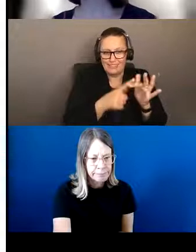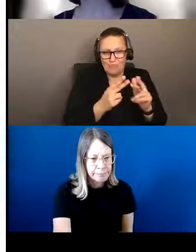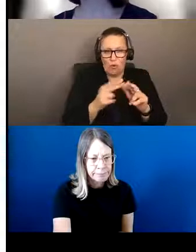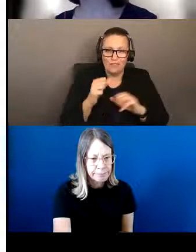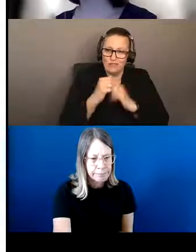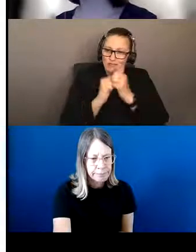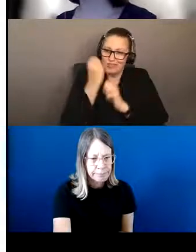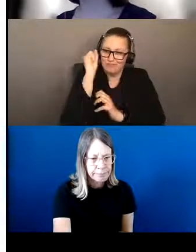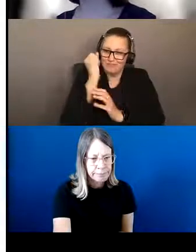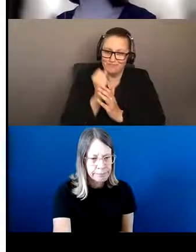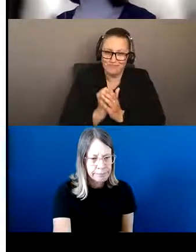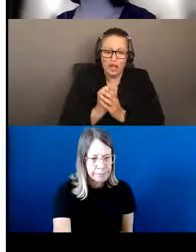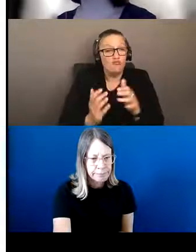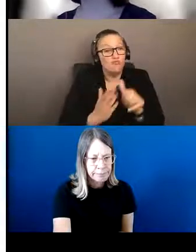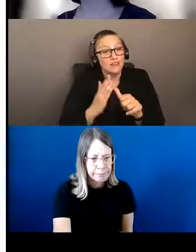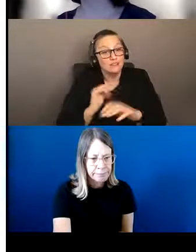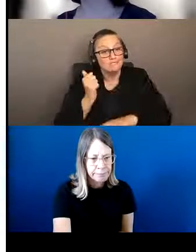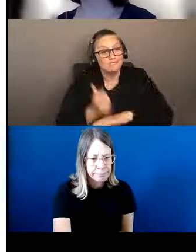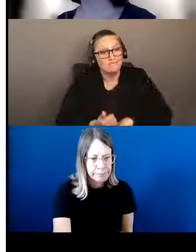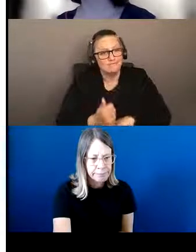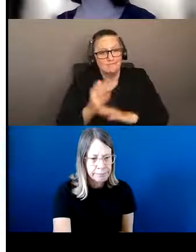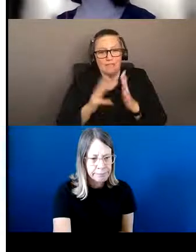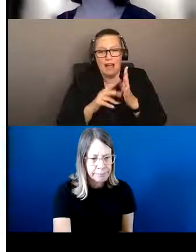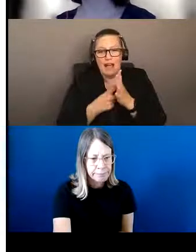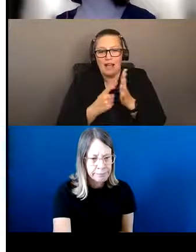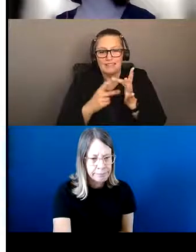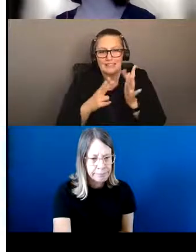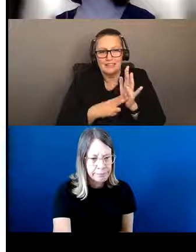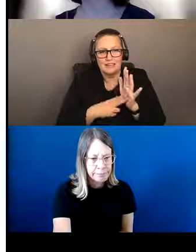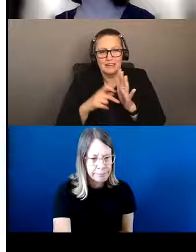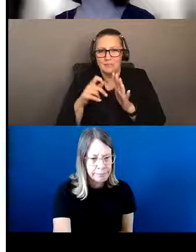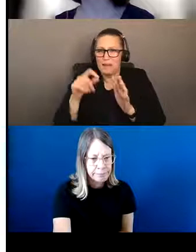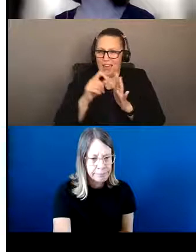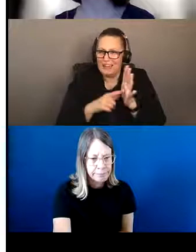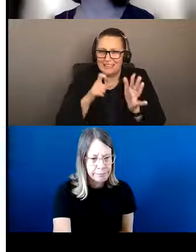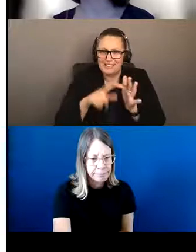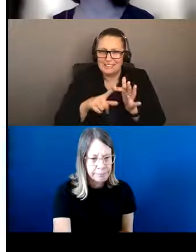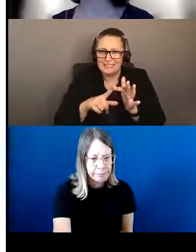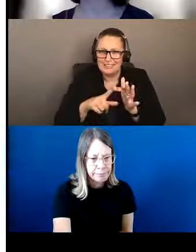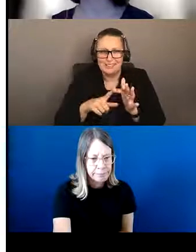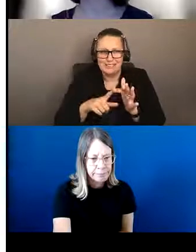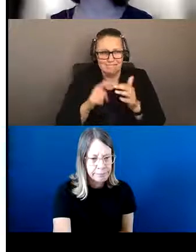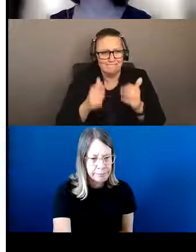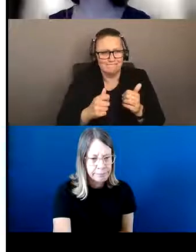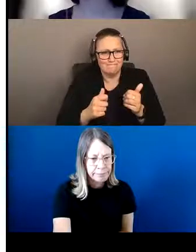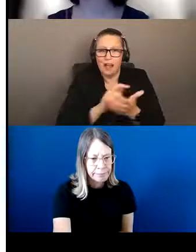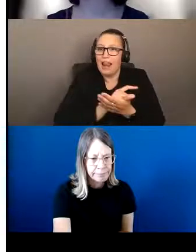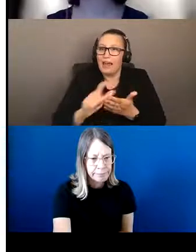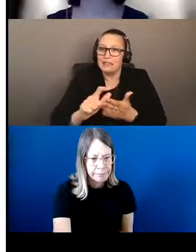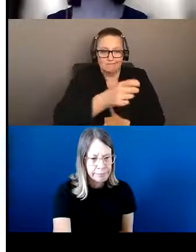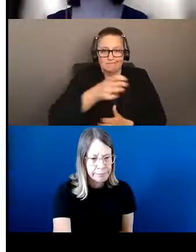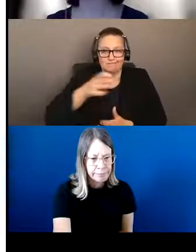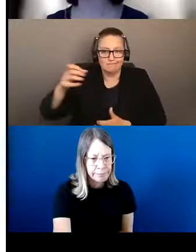Originally installed in Martin Place, as pictured in the centre, it was removed in the 1990s ahead of the Olympics under the lead of then Lord Mayor Sartor, who had